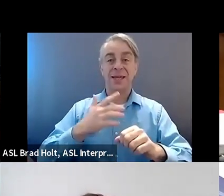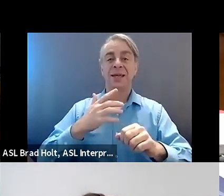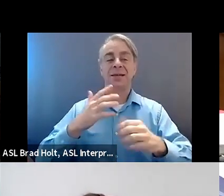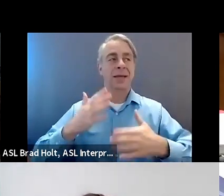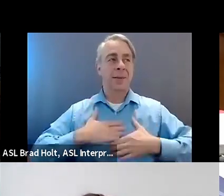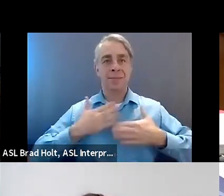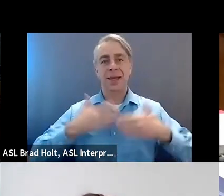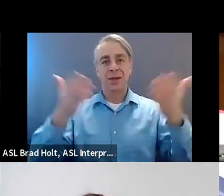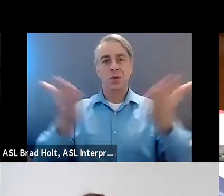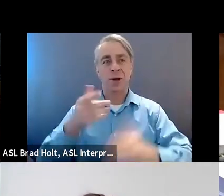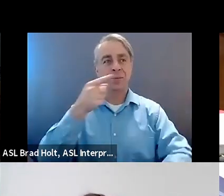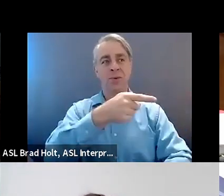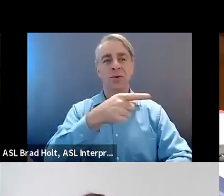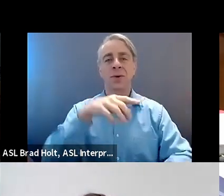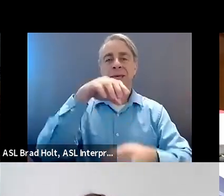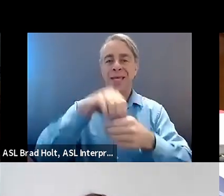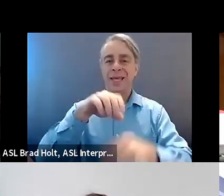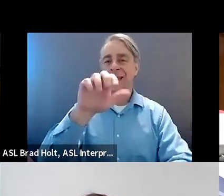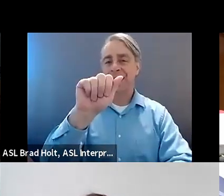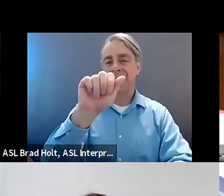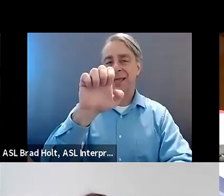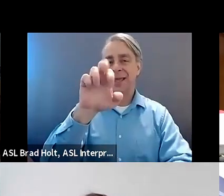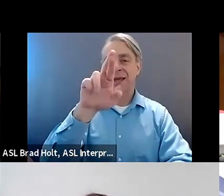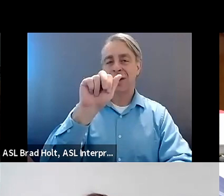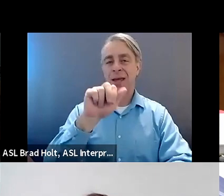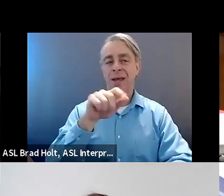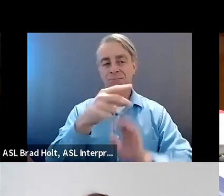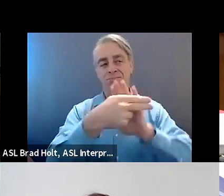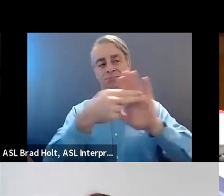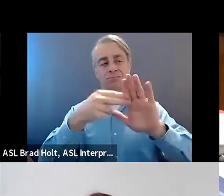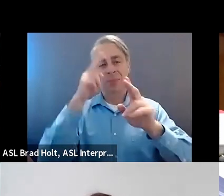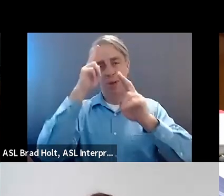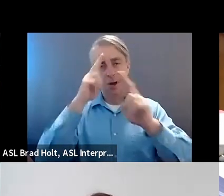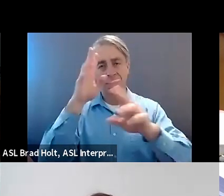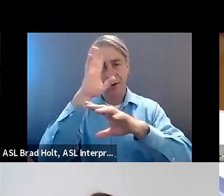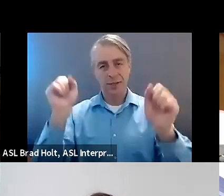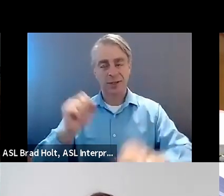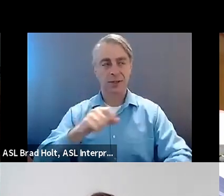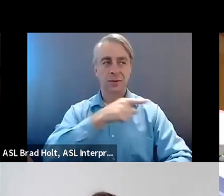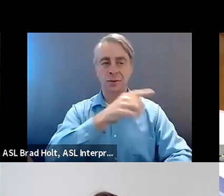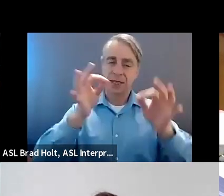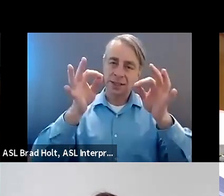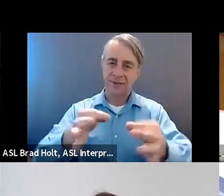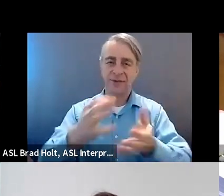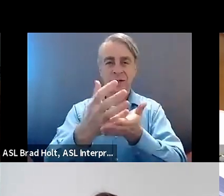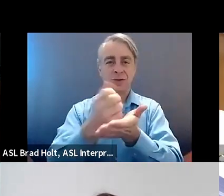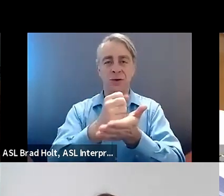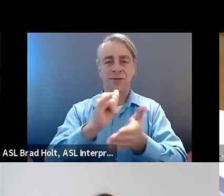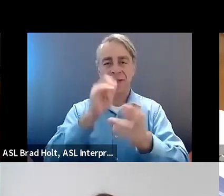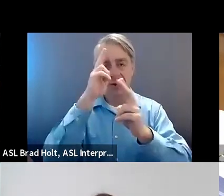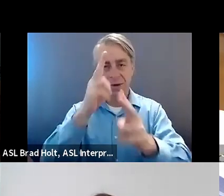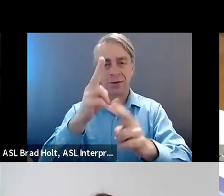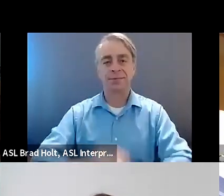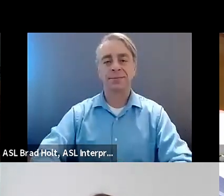AERA as an honorary president. This honor is greatly deserved. By becoming an